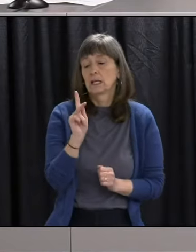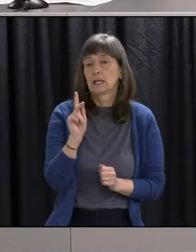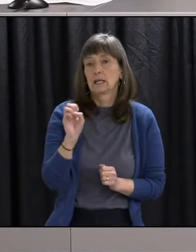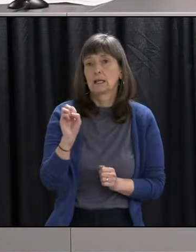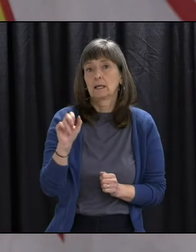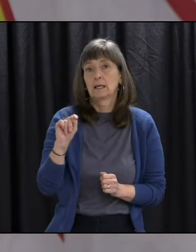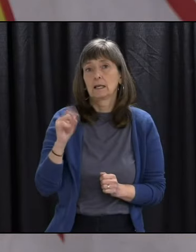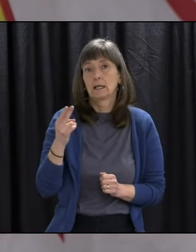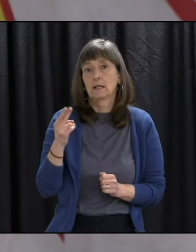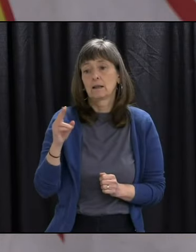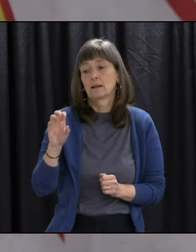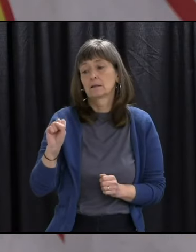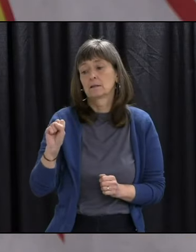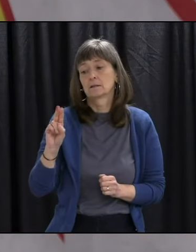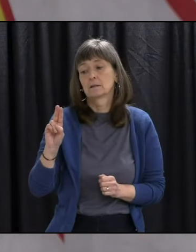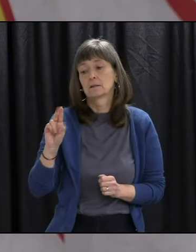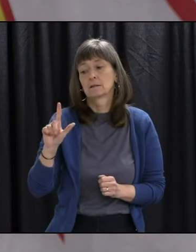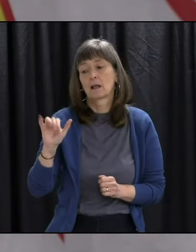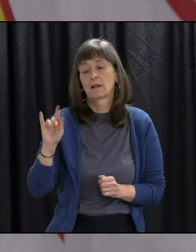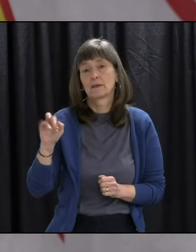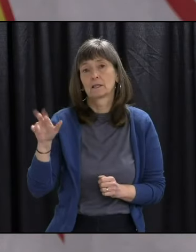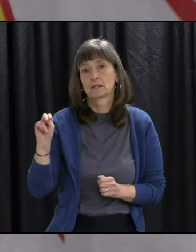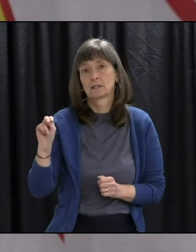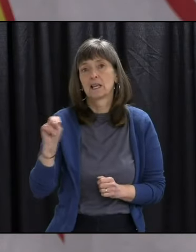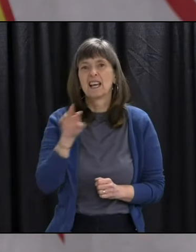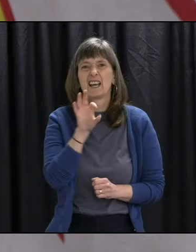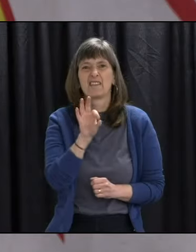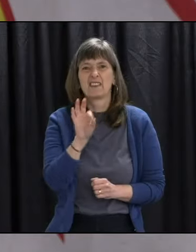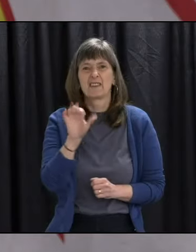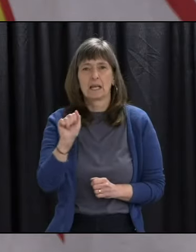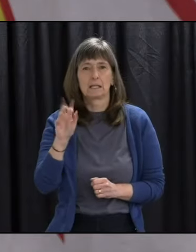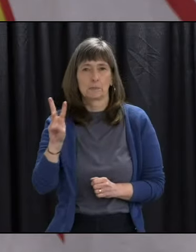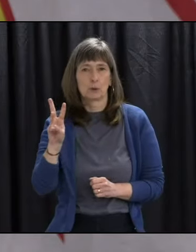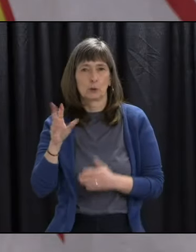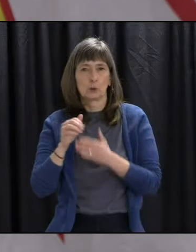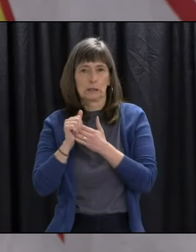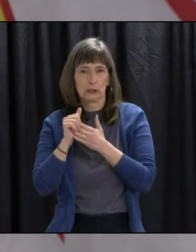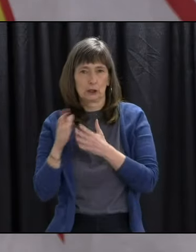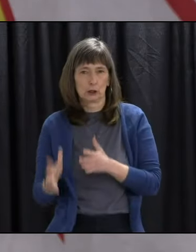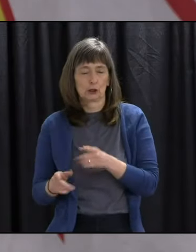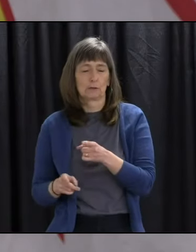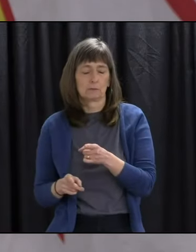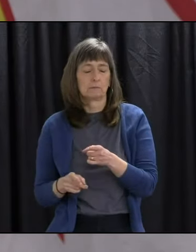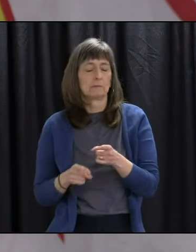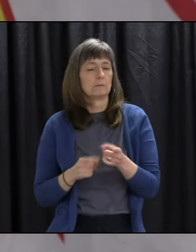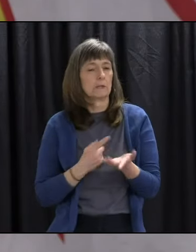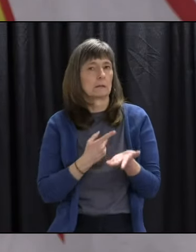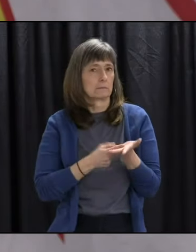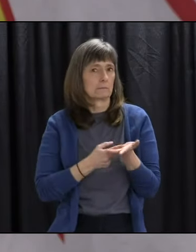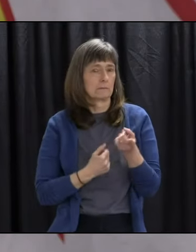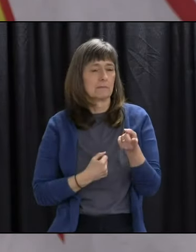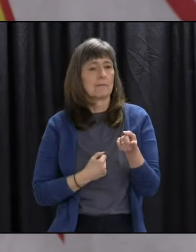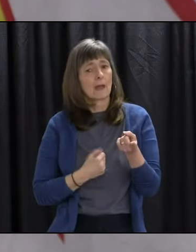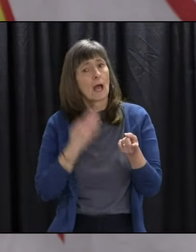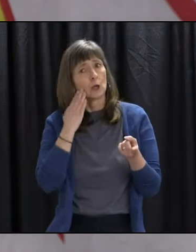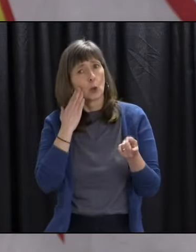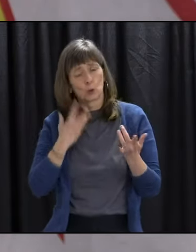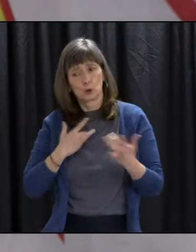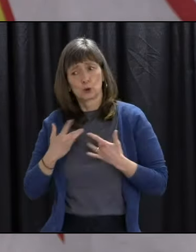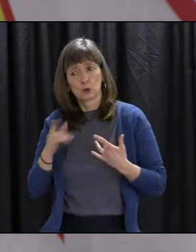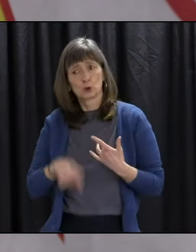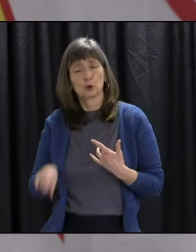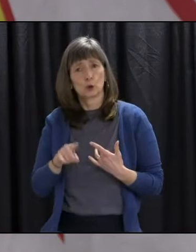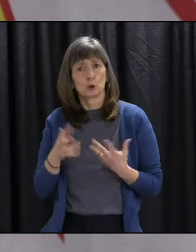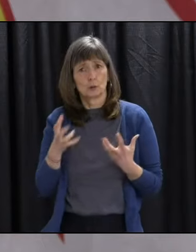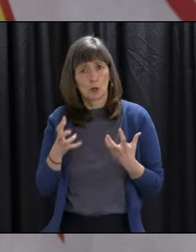course, with the FFAW. And I think everyone expresses the concerns and feels the concerns about having the fishery in a safe manner.